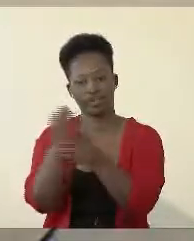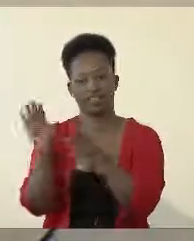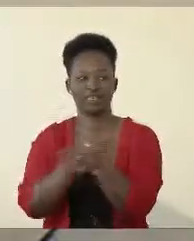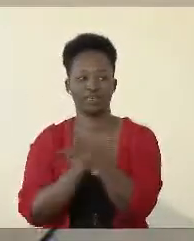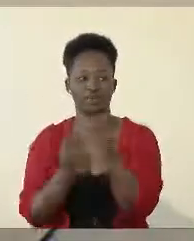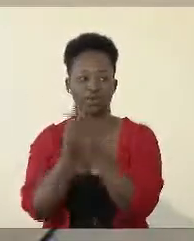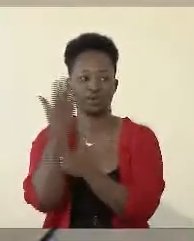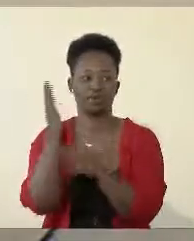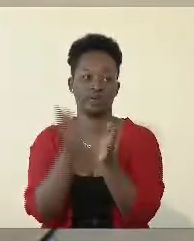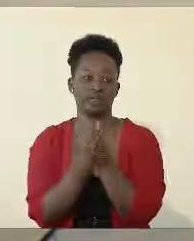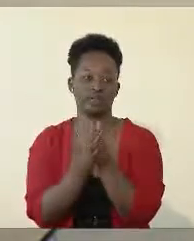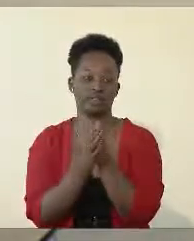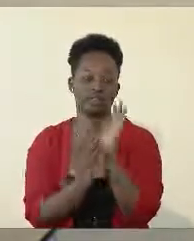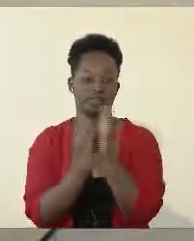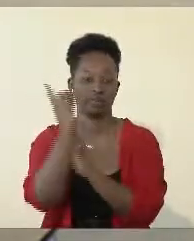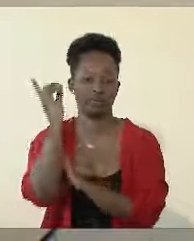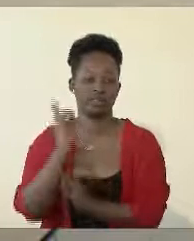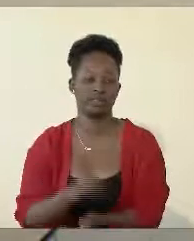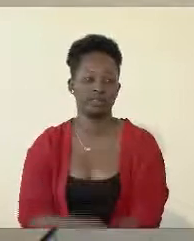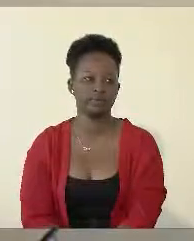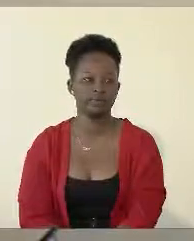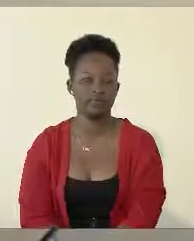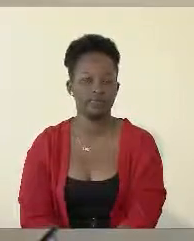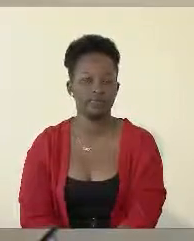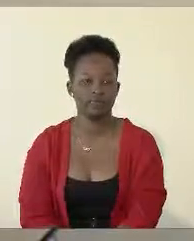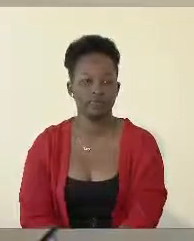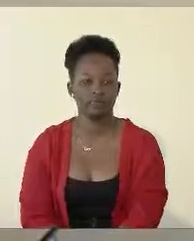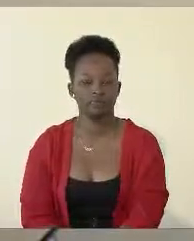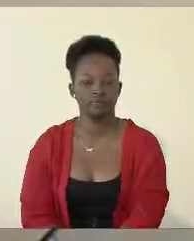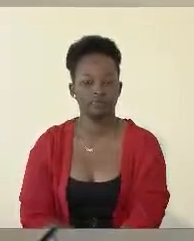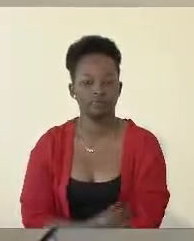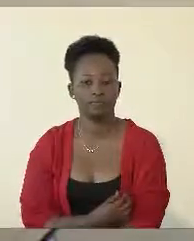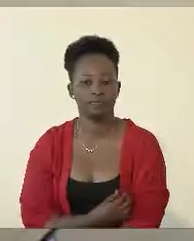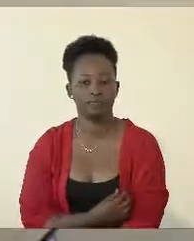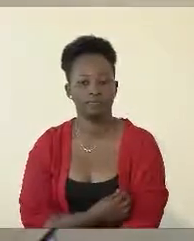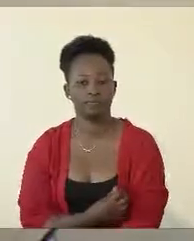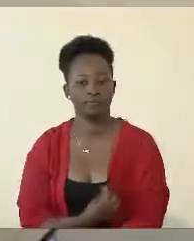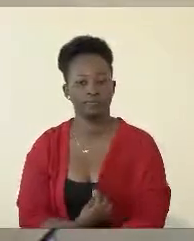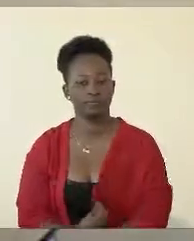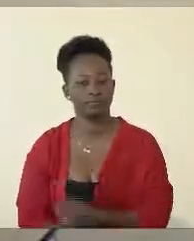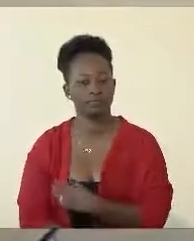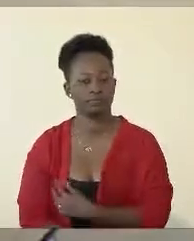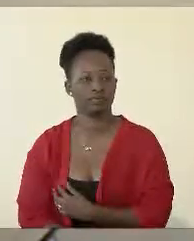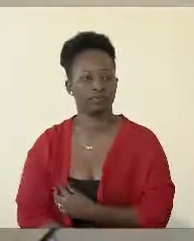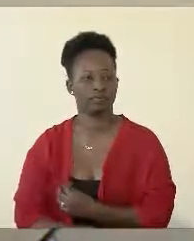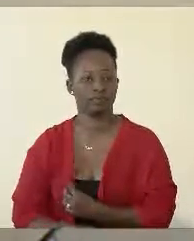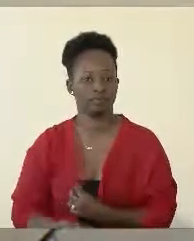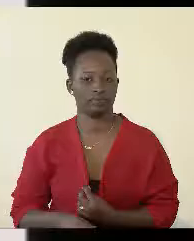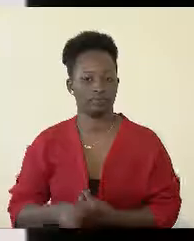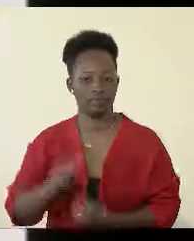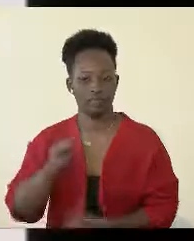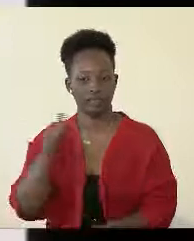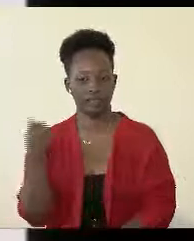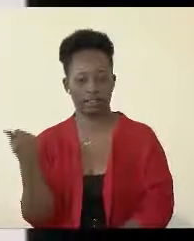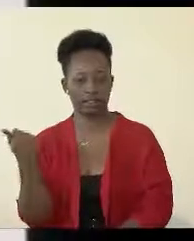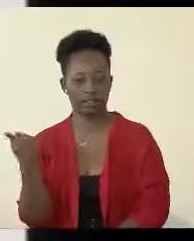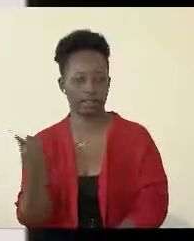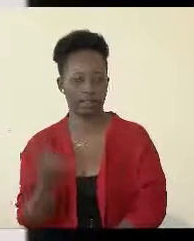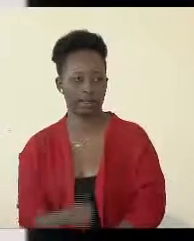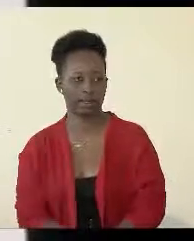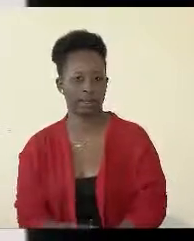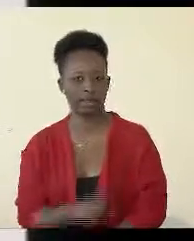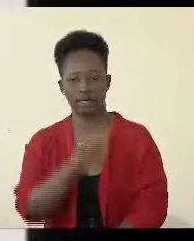and development. Then you can raise more points. We can go to part C